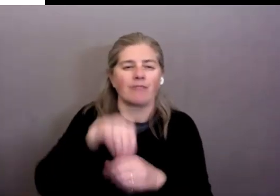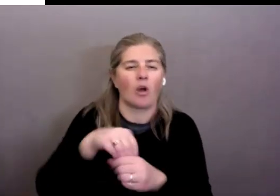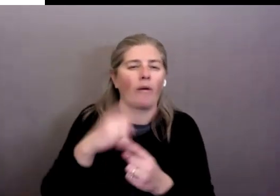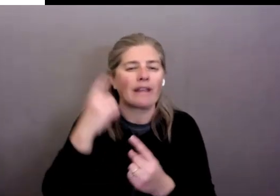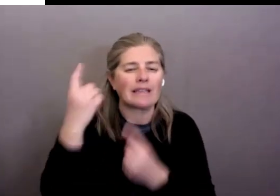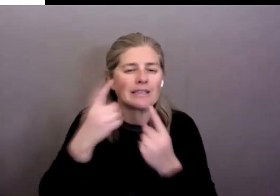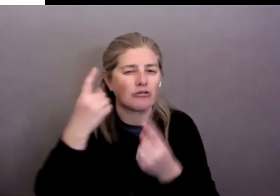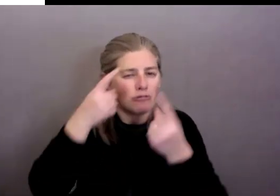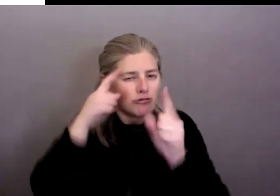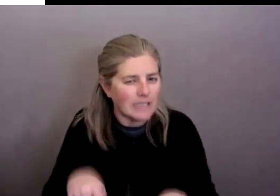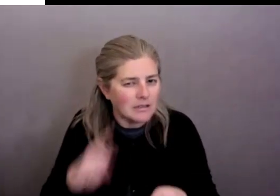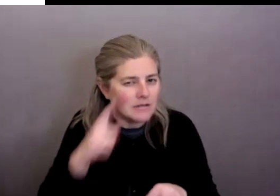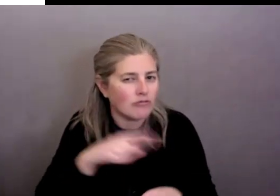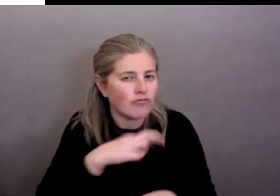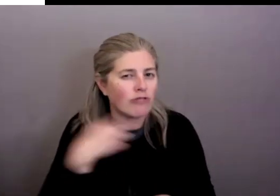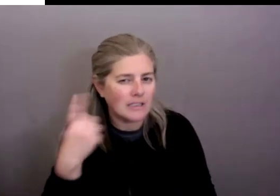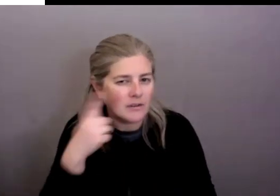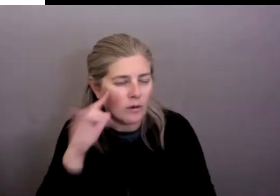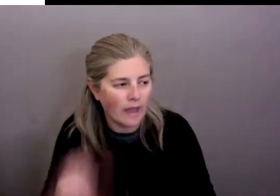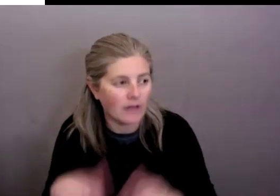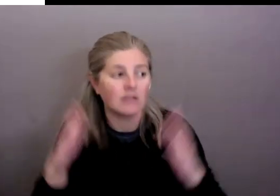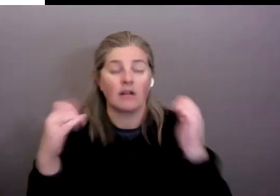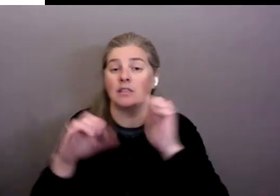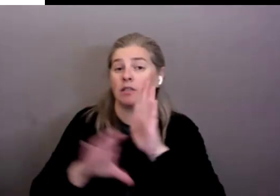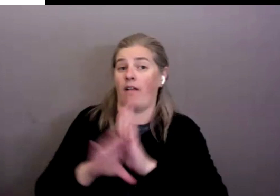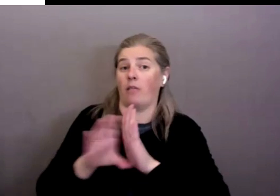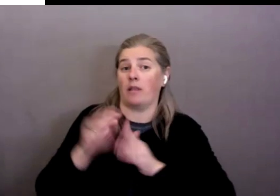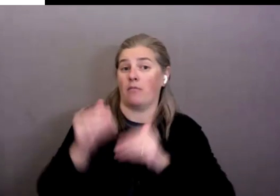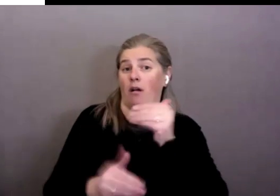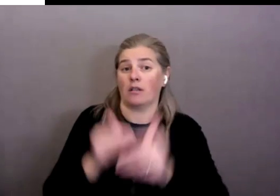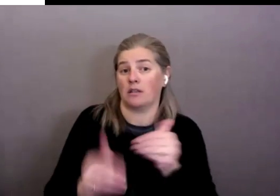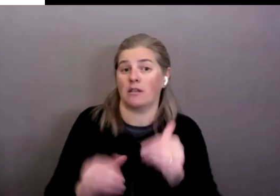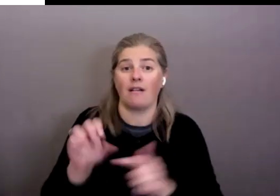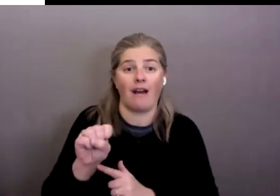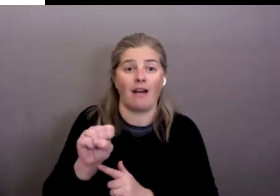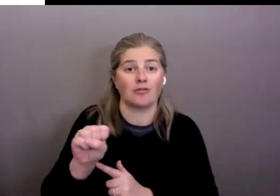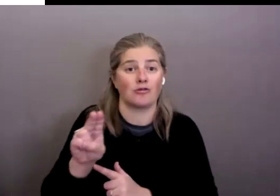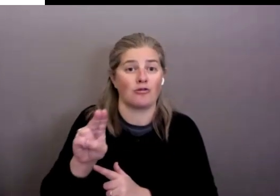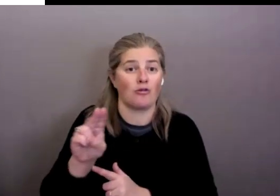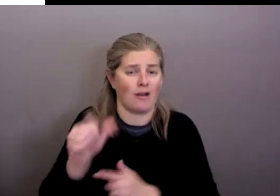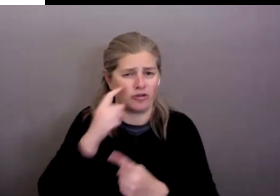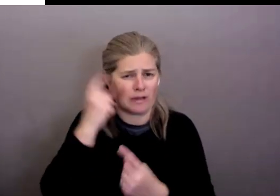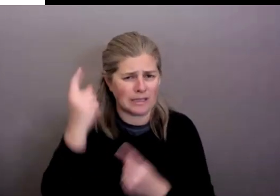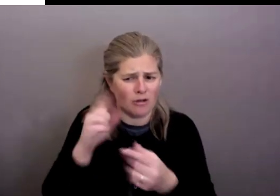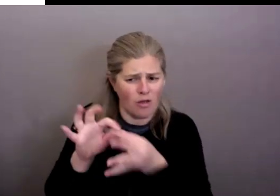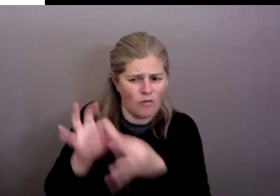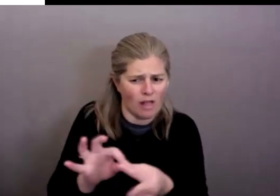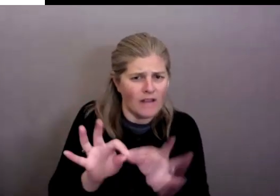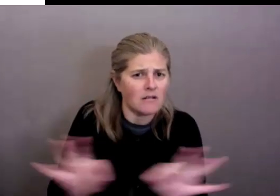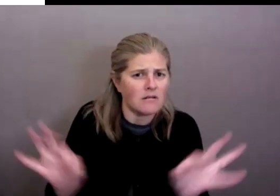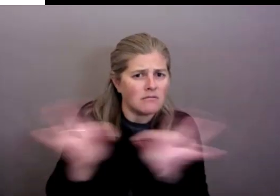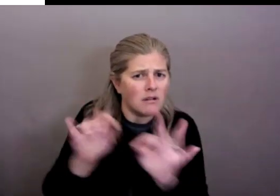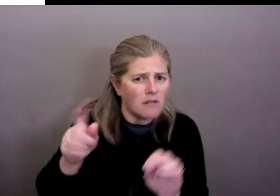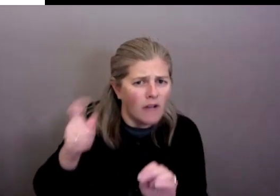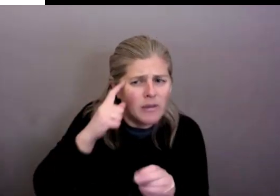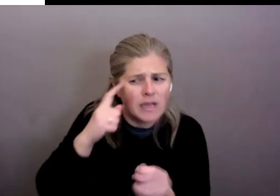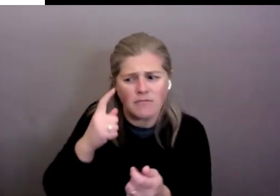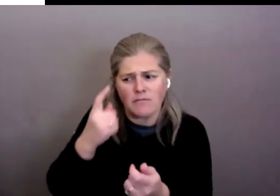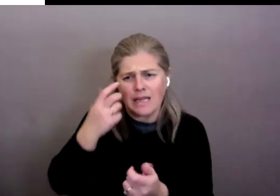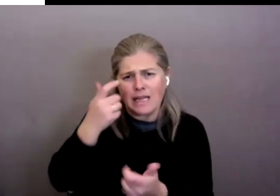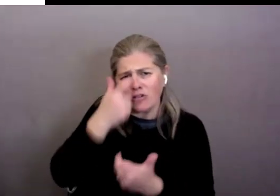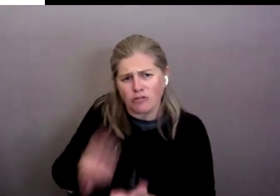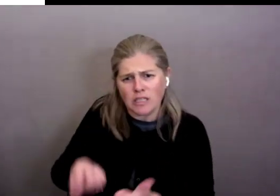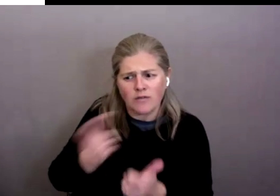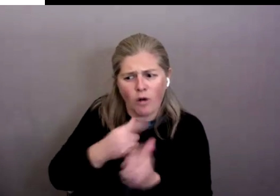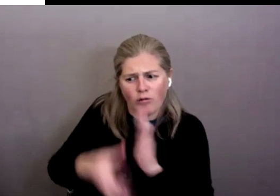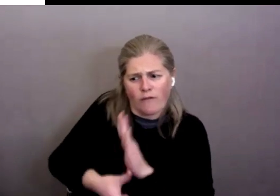agreement. In developing their policies and procedures, SUAs should consider the relevant government interests associated with reviewing a potential